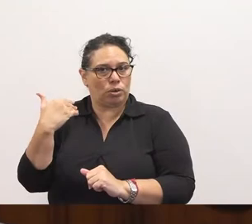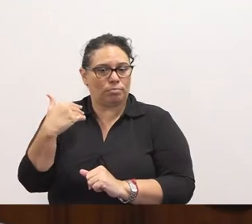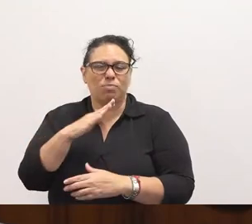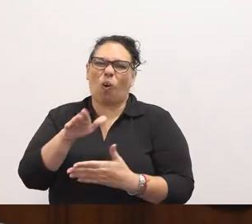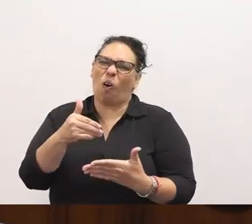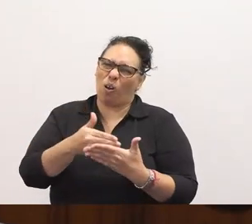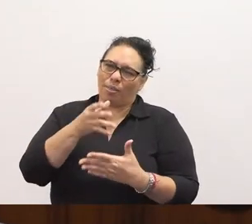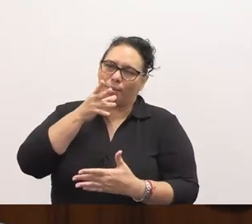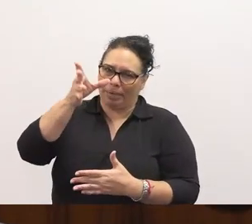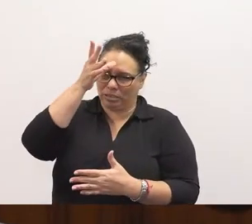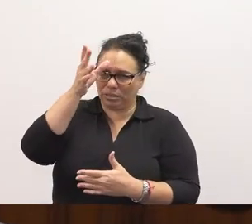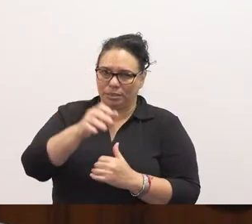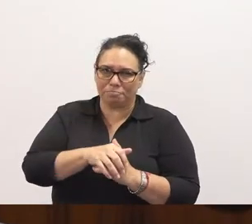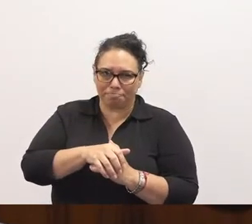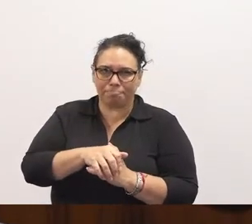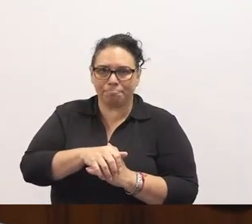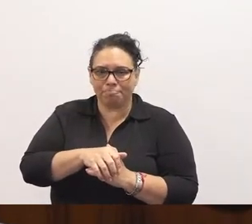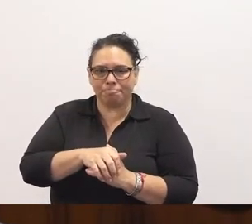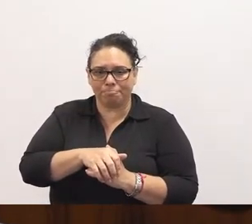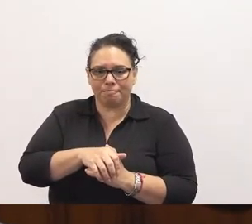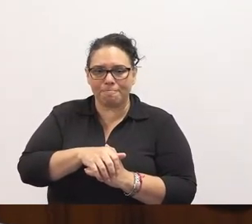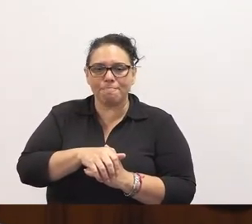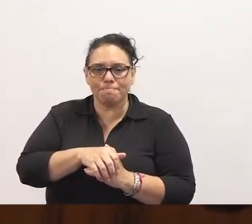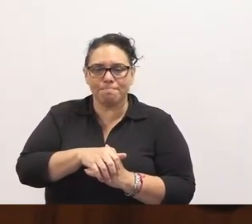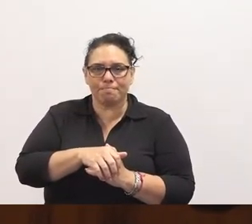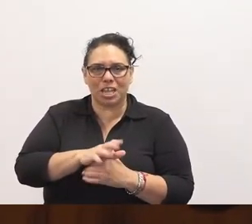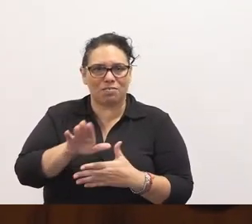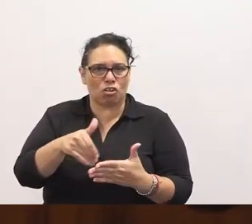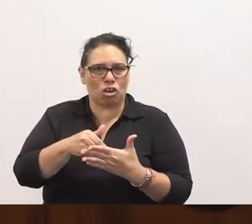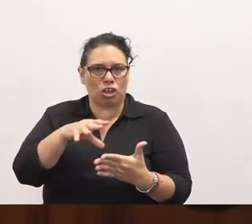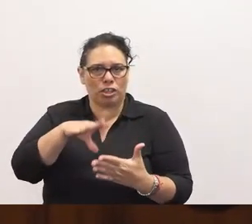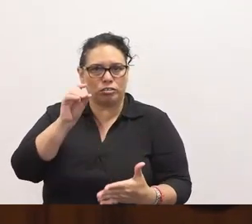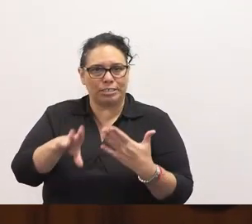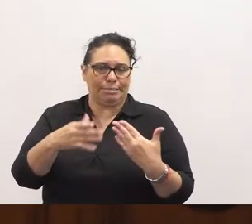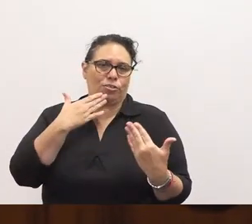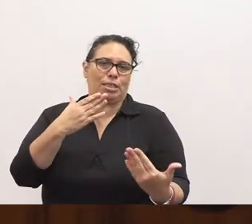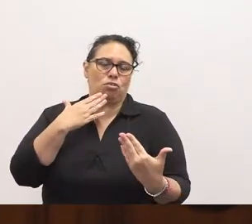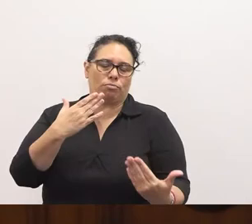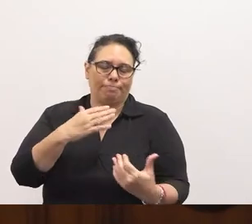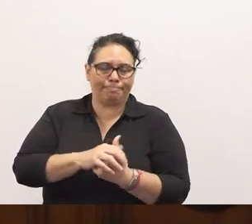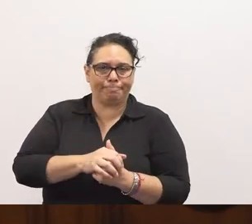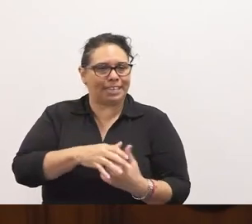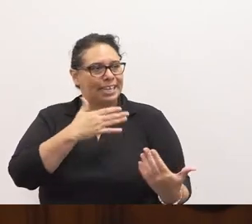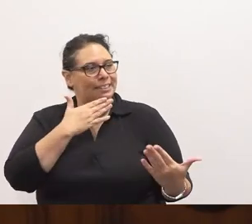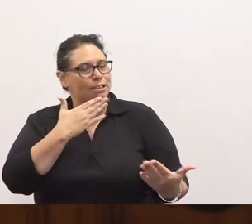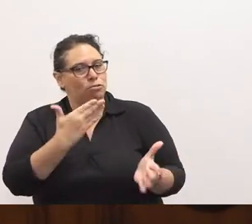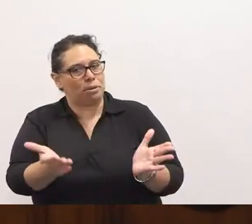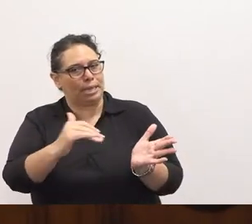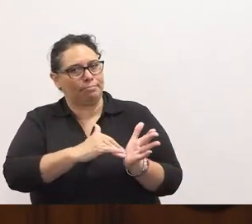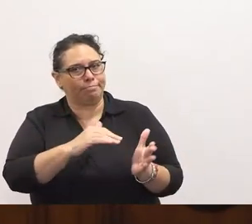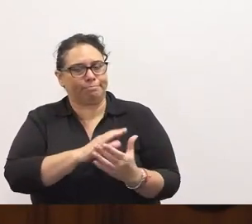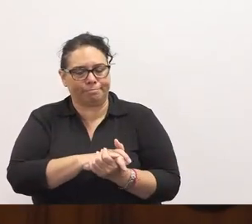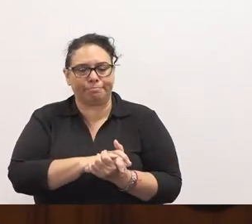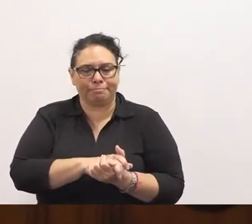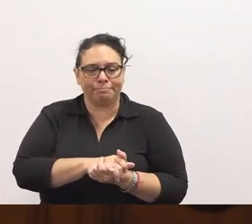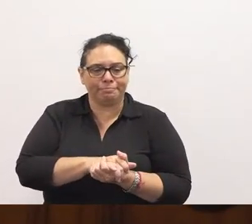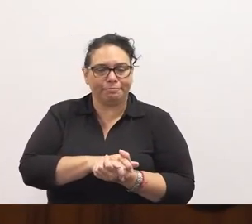the parents on behalf of all the students. So thank you very much. Thank you again. Thank you, everybody.